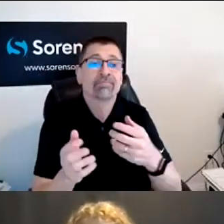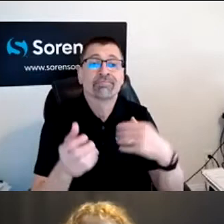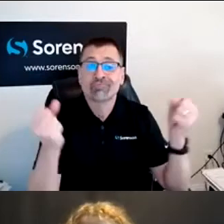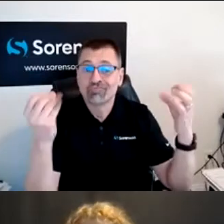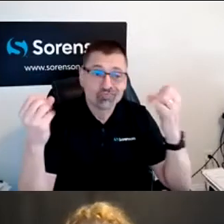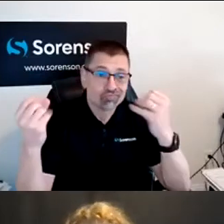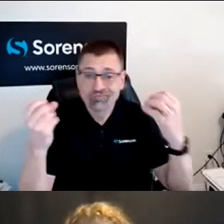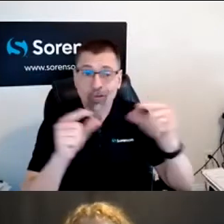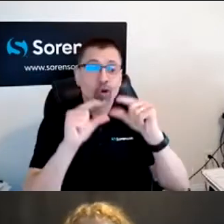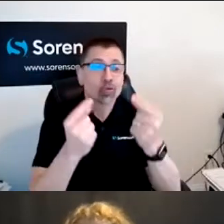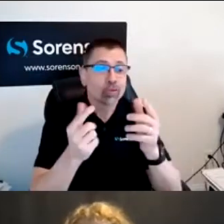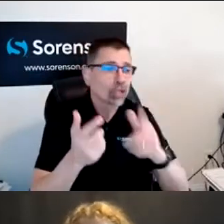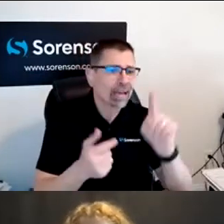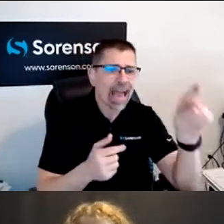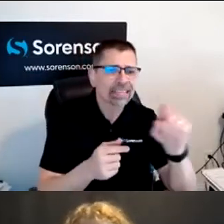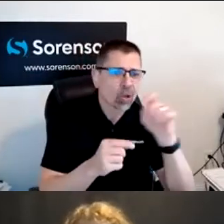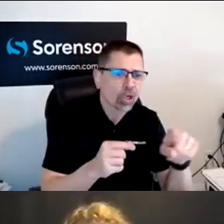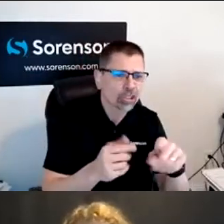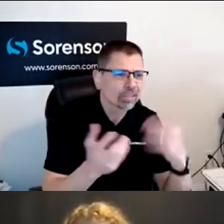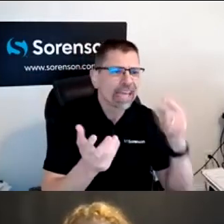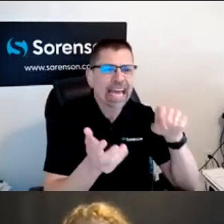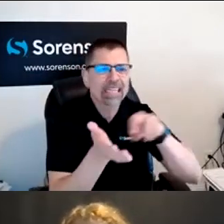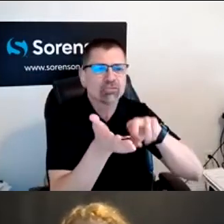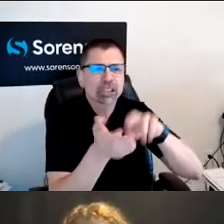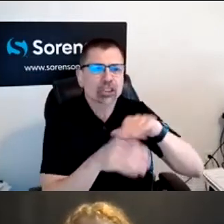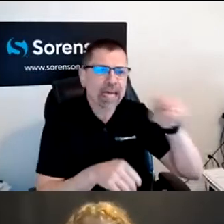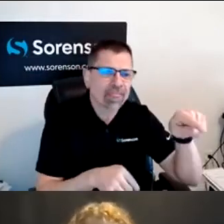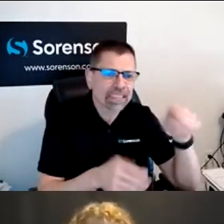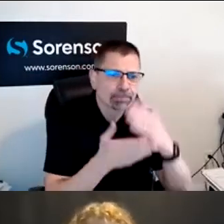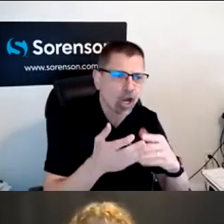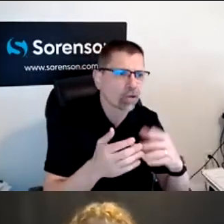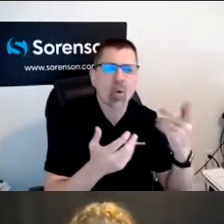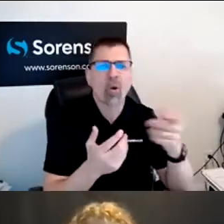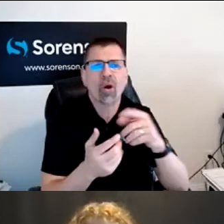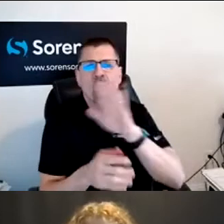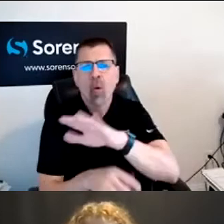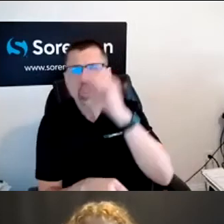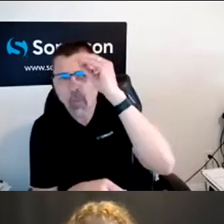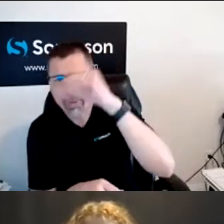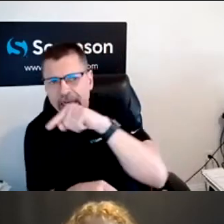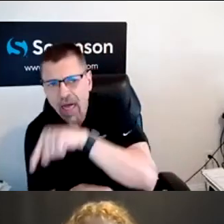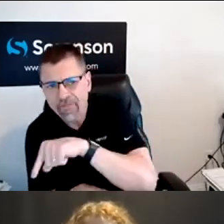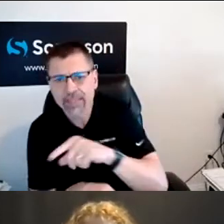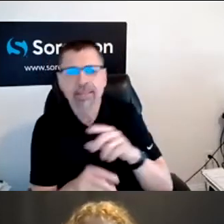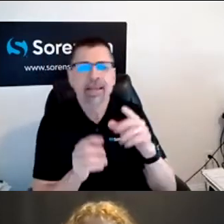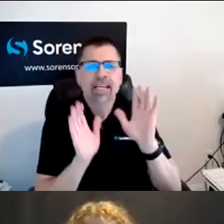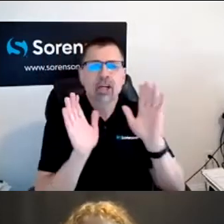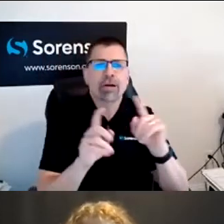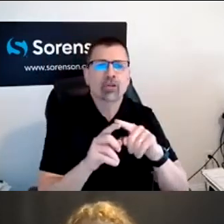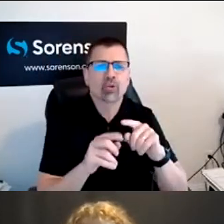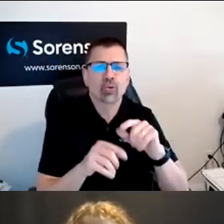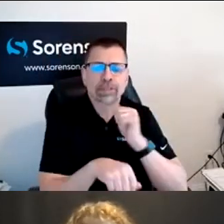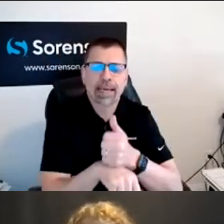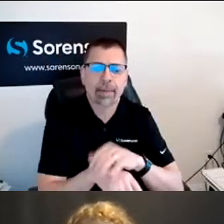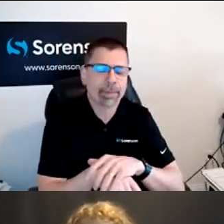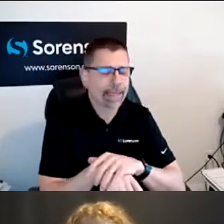the teacher as well as the students all on the screen having a conversation in ASL, talking about who's researching which component of the project, who's